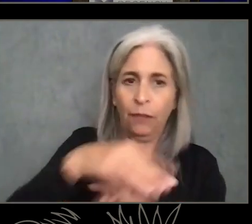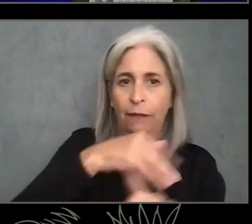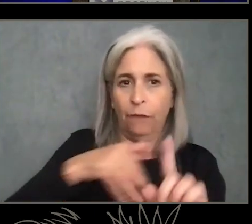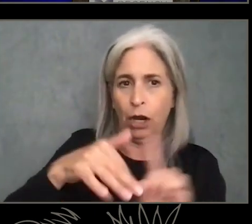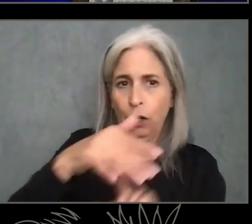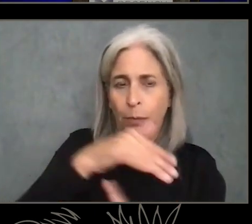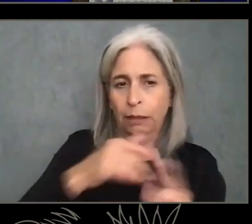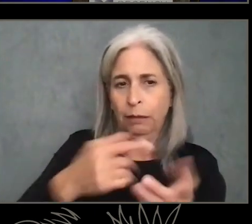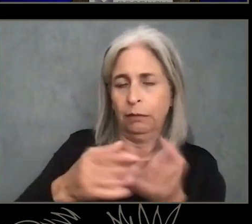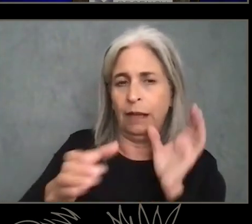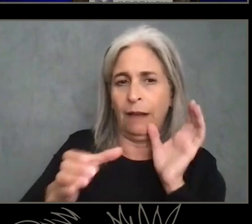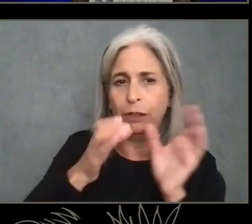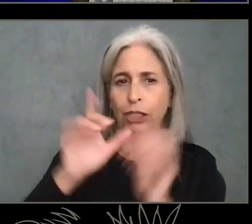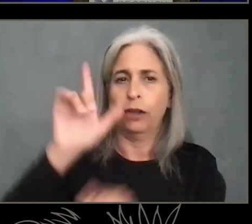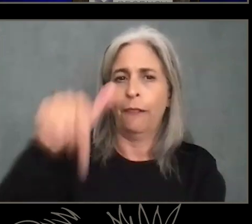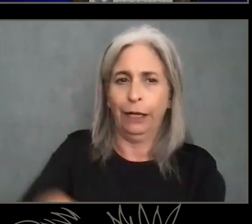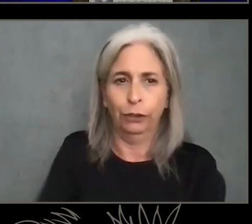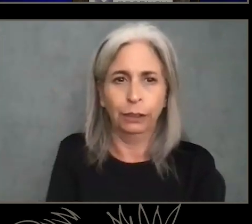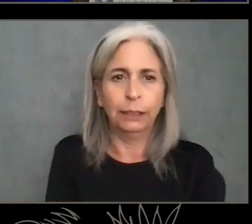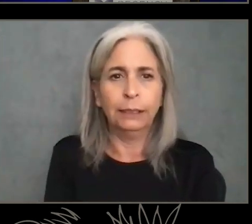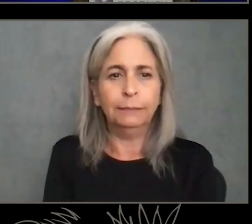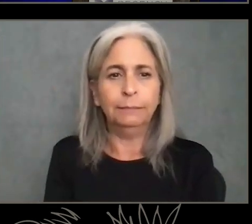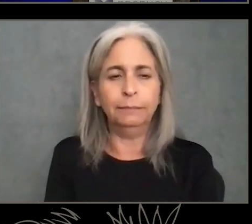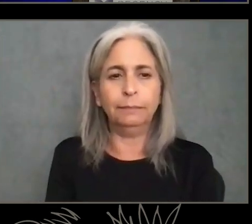environment conversation later.